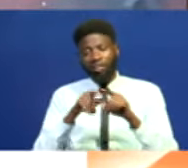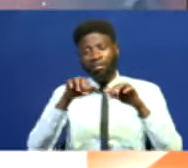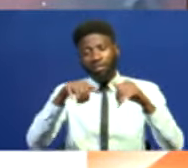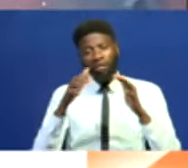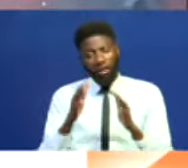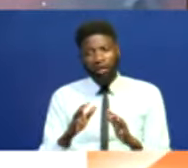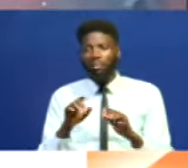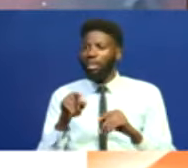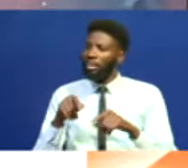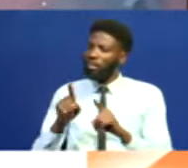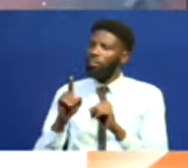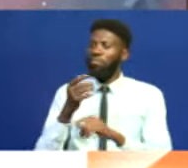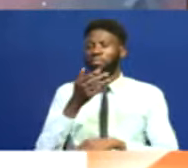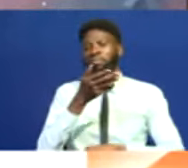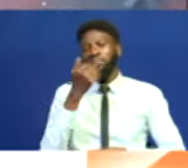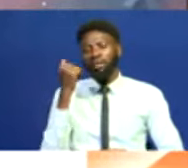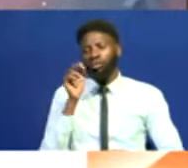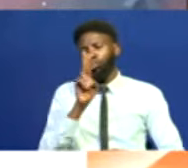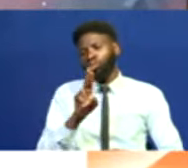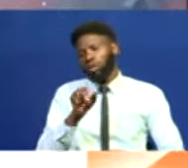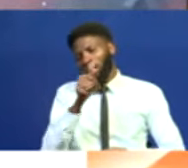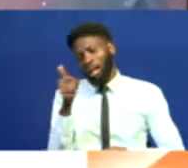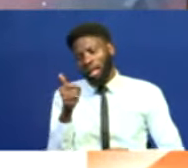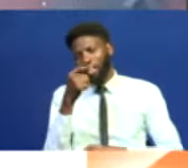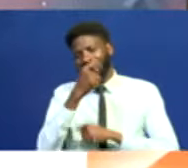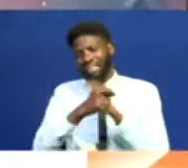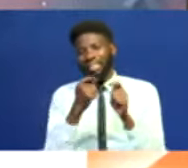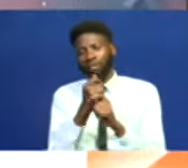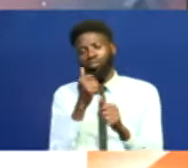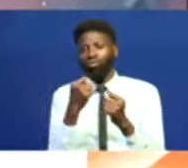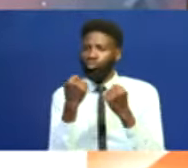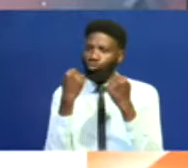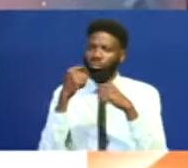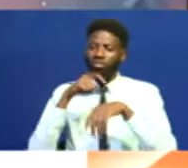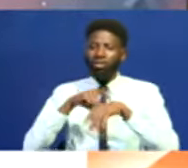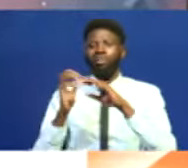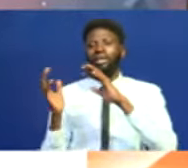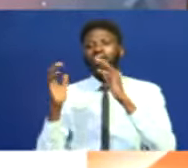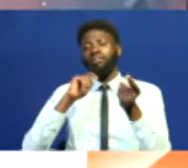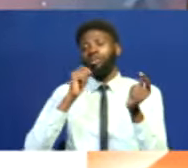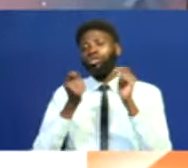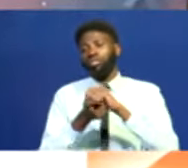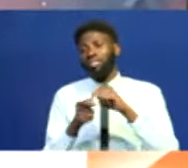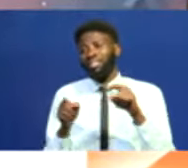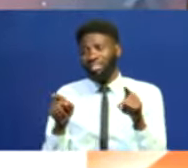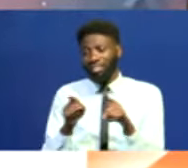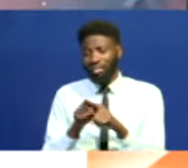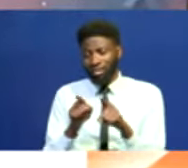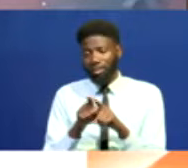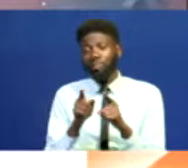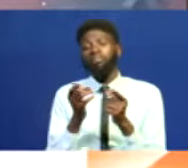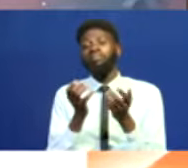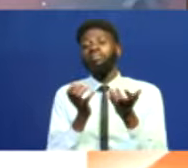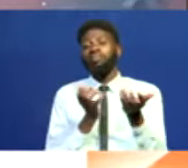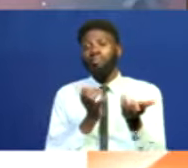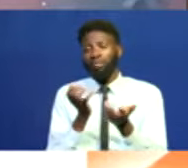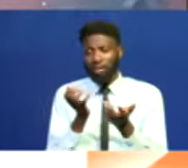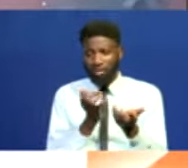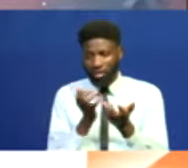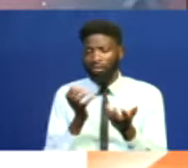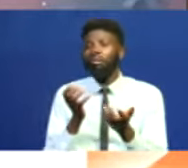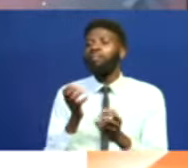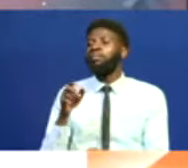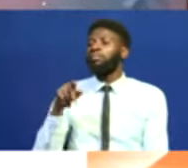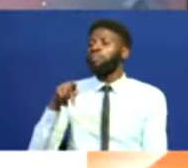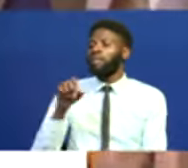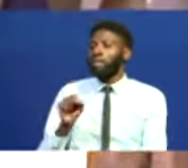the wake of climate change. Similar sentiments were echoed by Trade and Industrialization Principal Secretary Juma